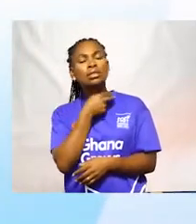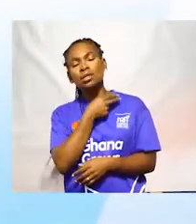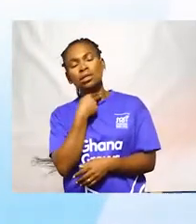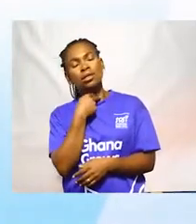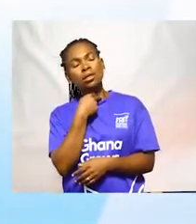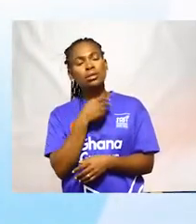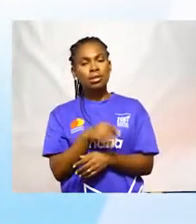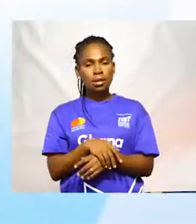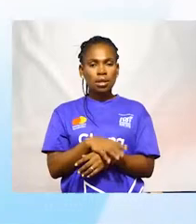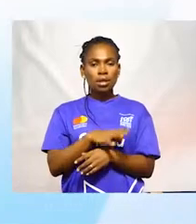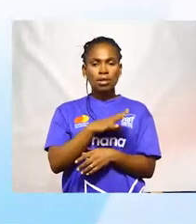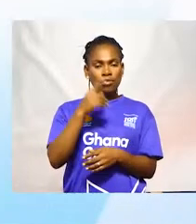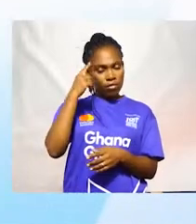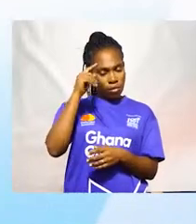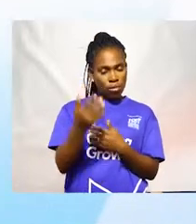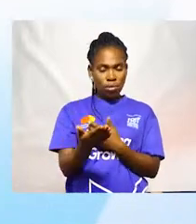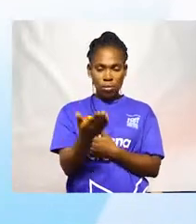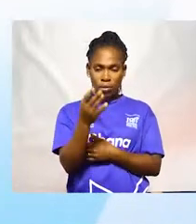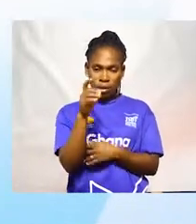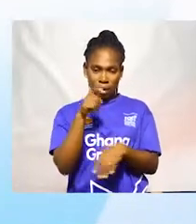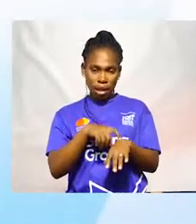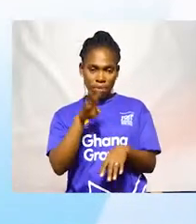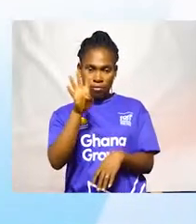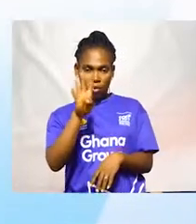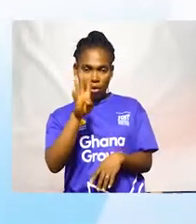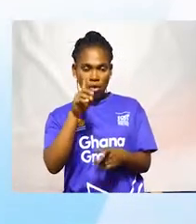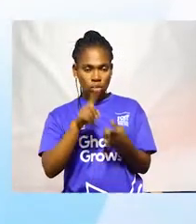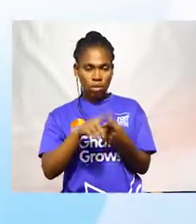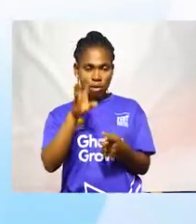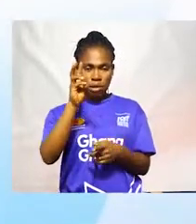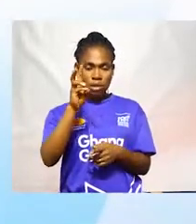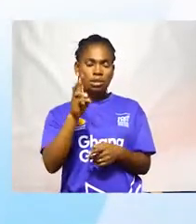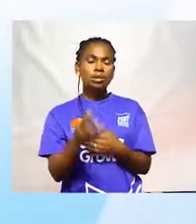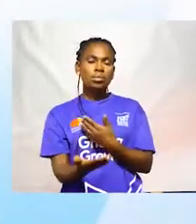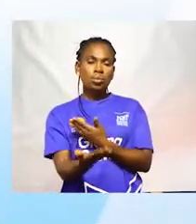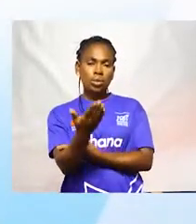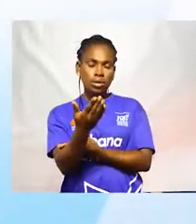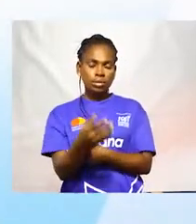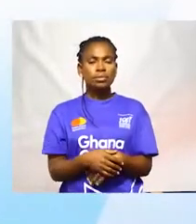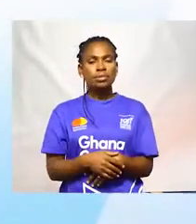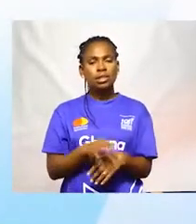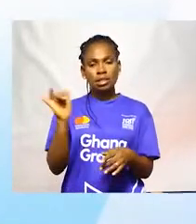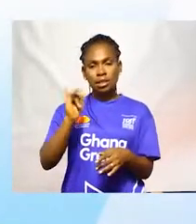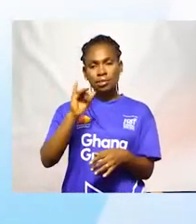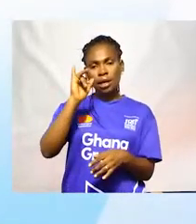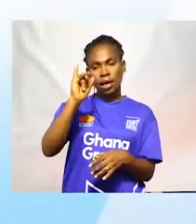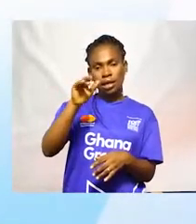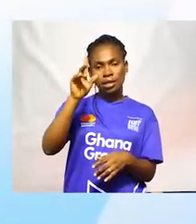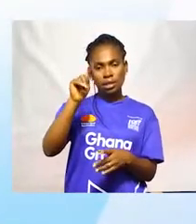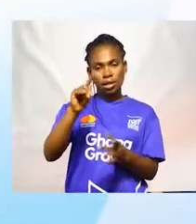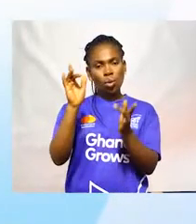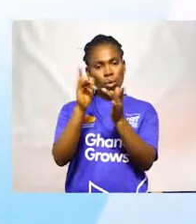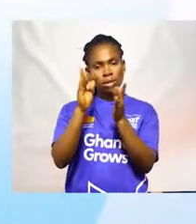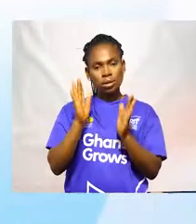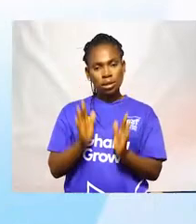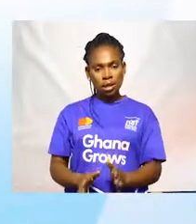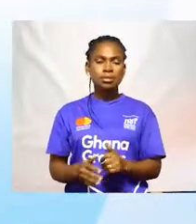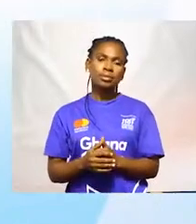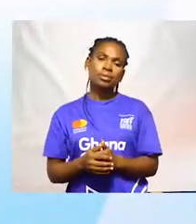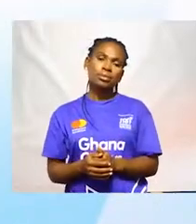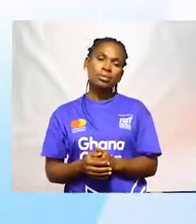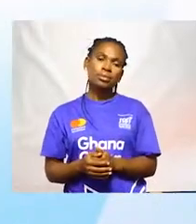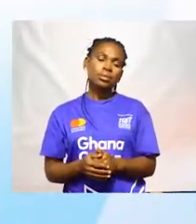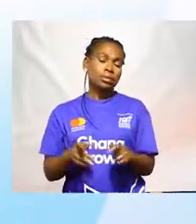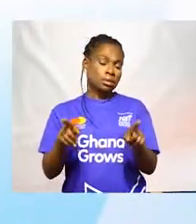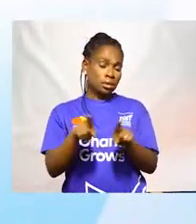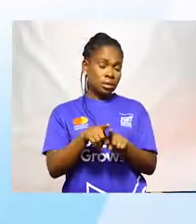Day from 4 a.m. to 6 a.m. He also is an IT consultant and lead pastor at Grace Center. Pastor Mawuli is trying